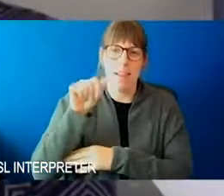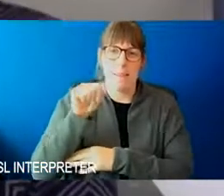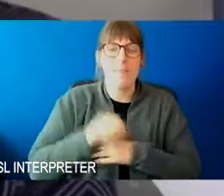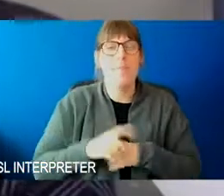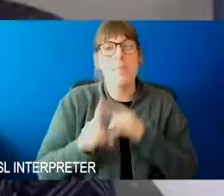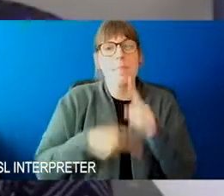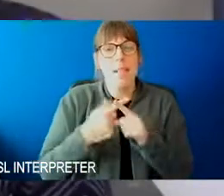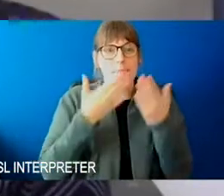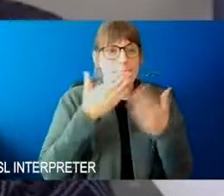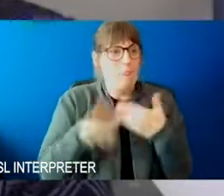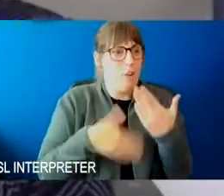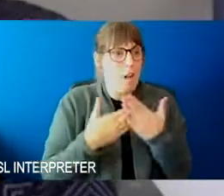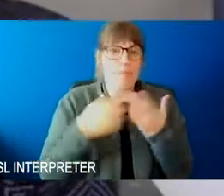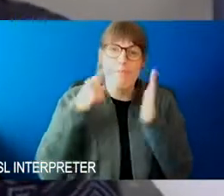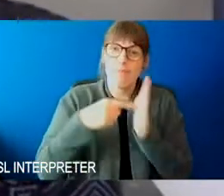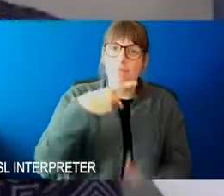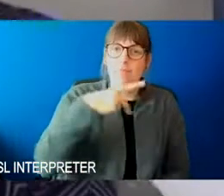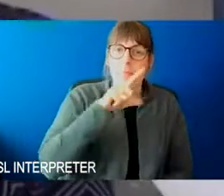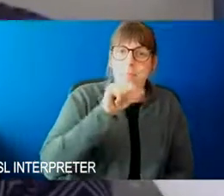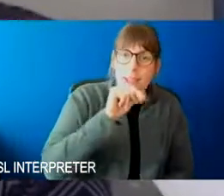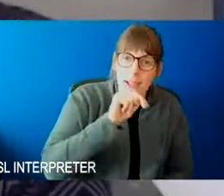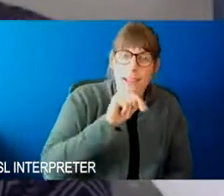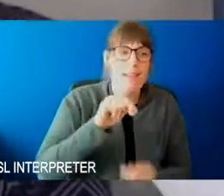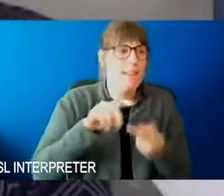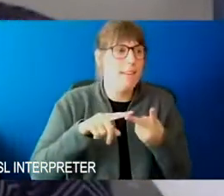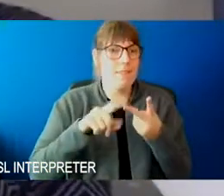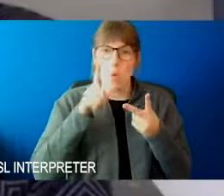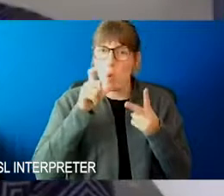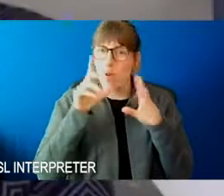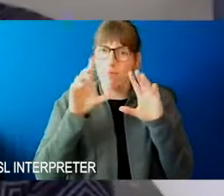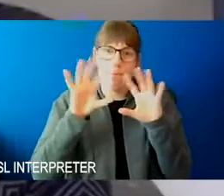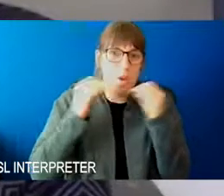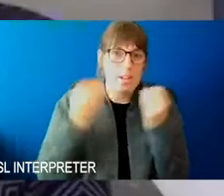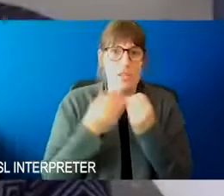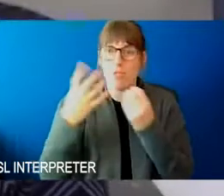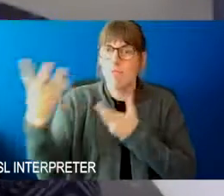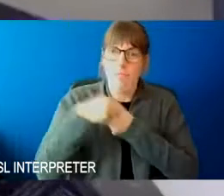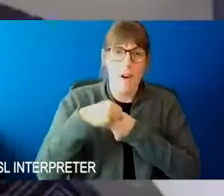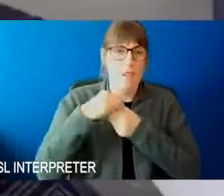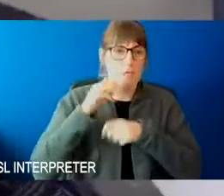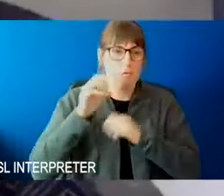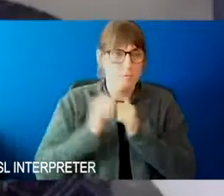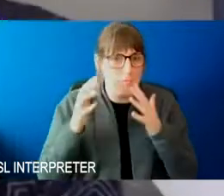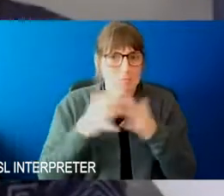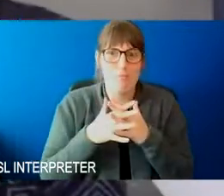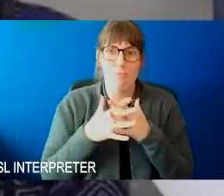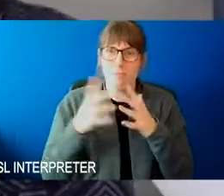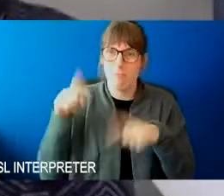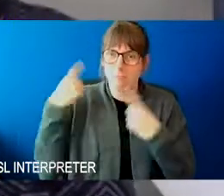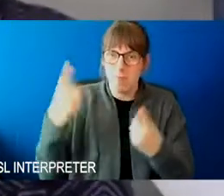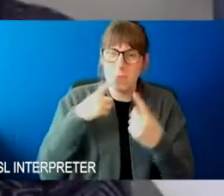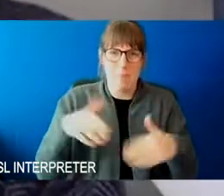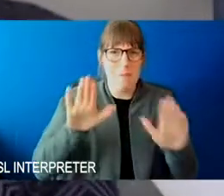media. And I also want to thank everyone for Plan and all the people and organizations that have put